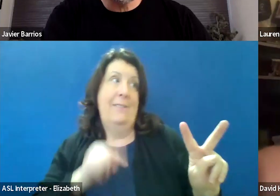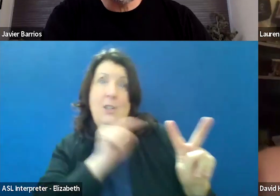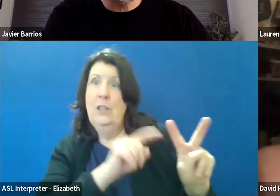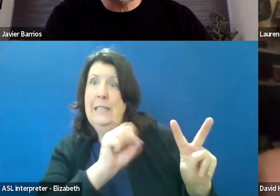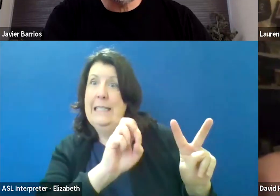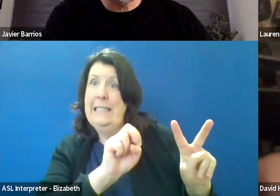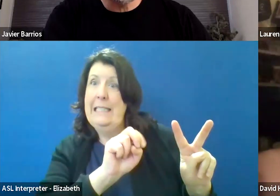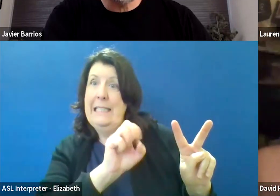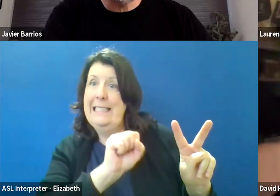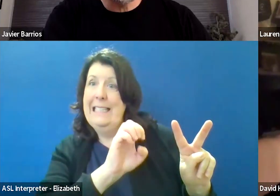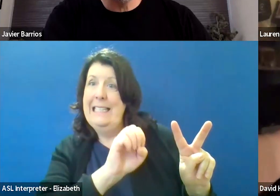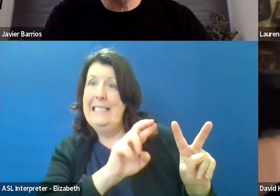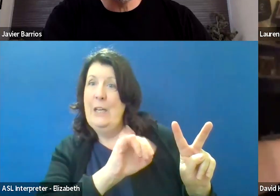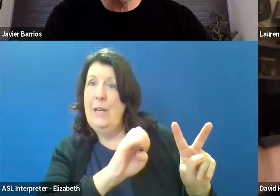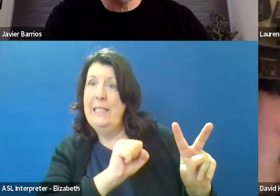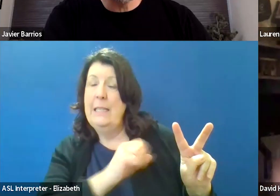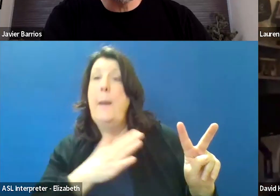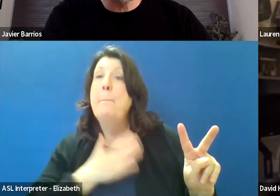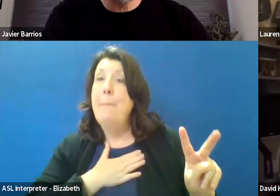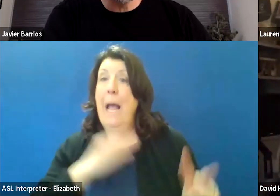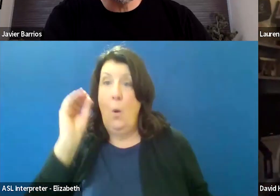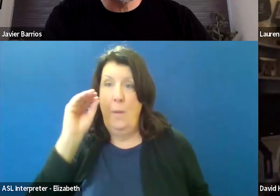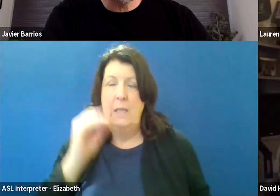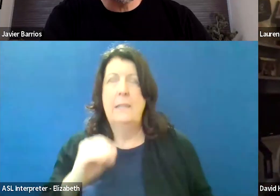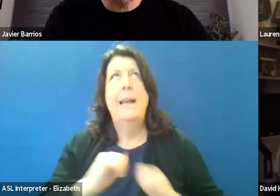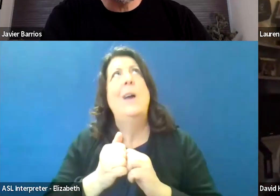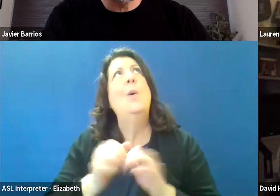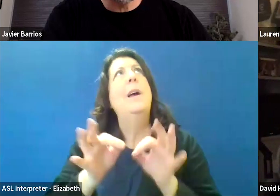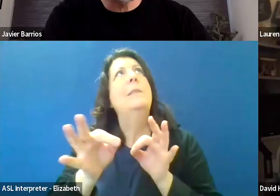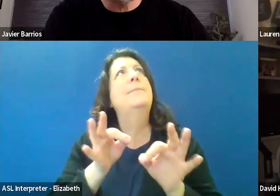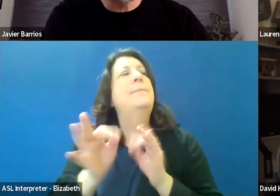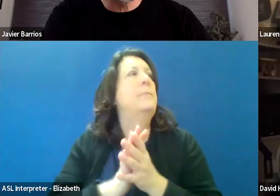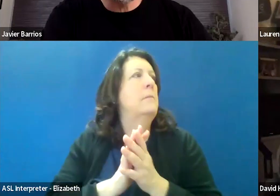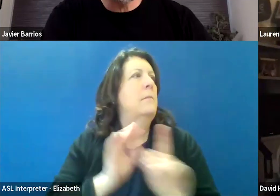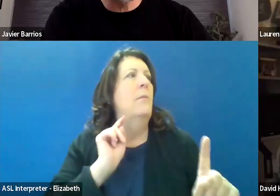how can I put it? It's kind of like